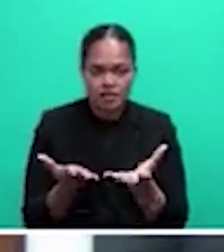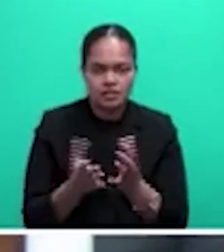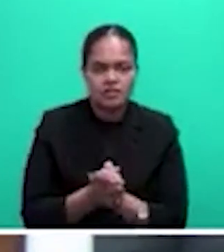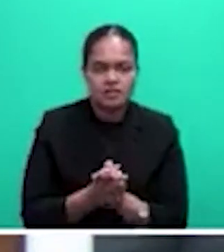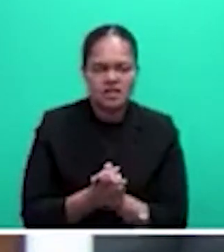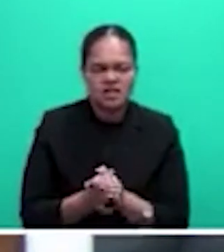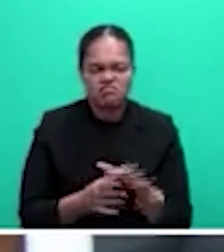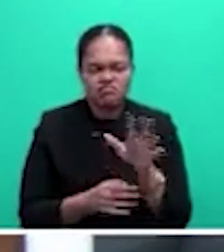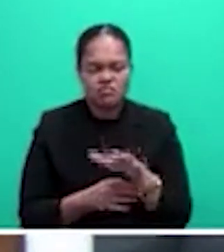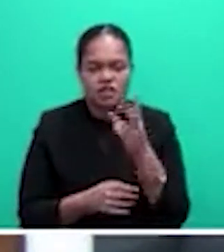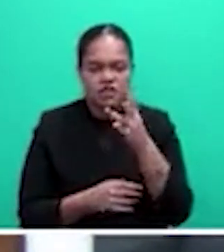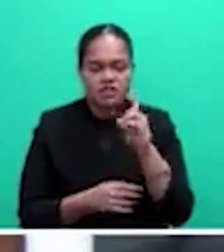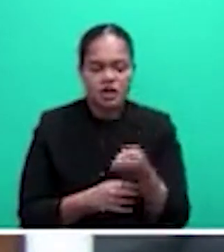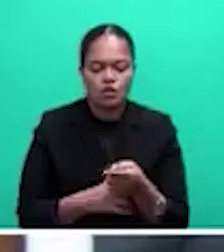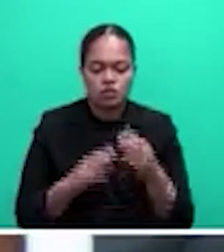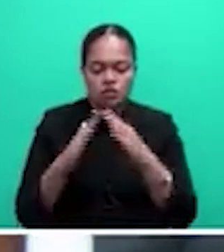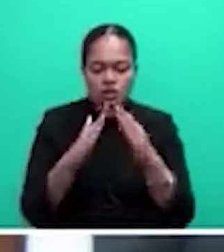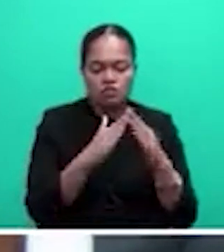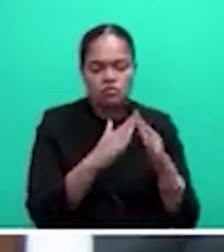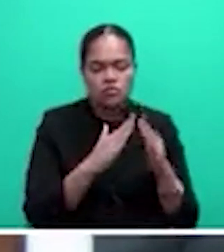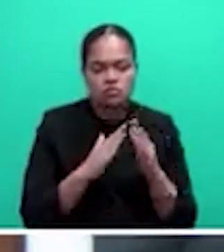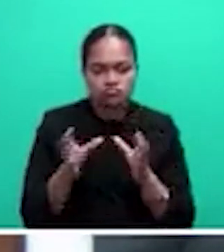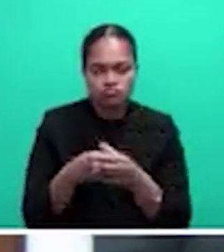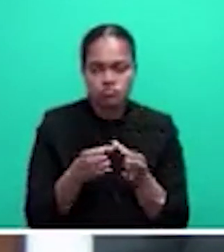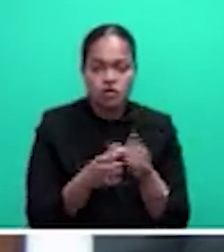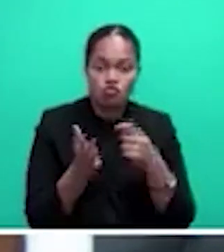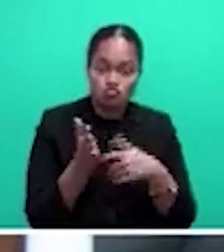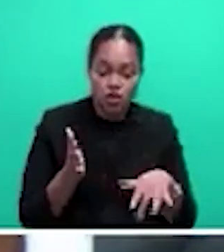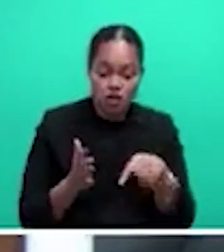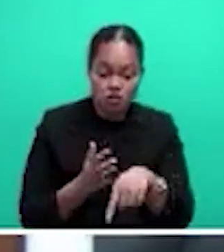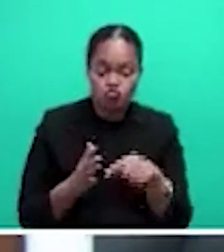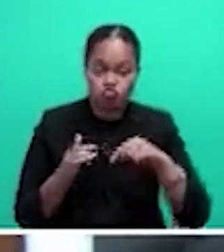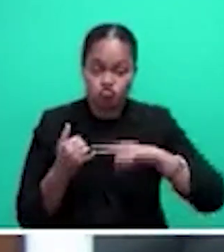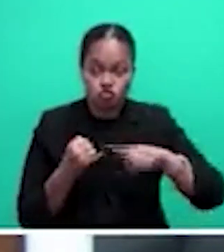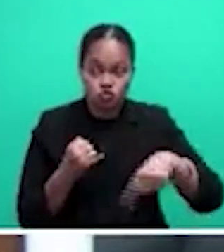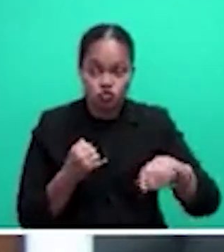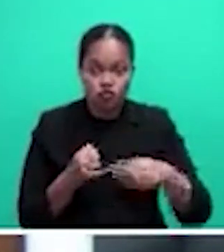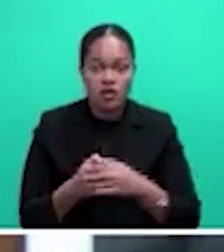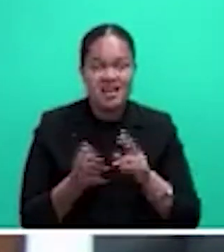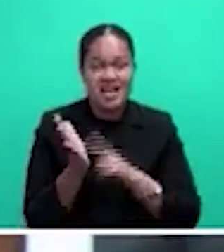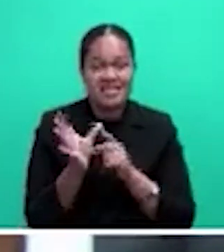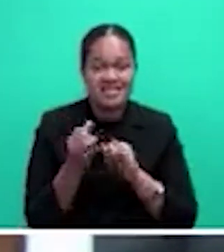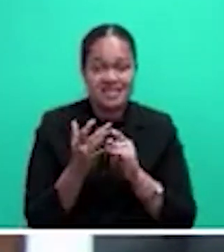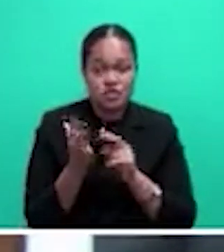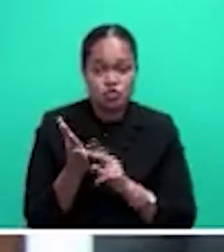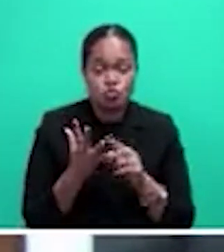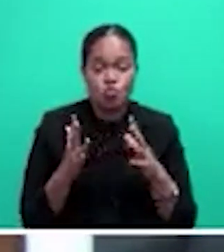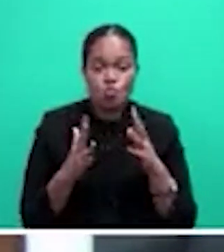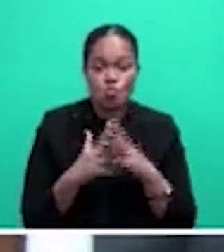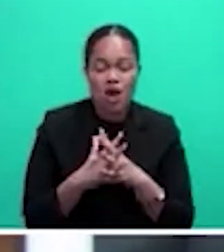around 3,000 housing units. These sites are Rewangan Shova, Painasino,